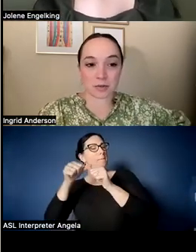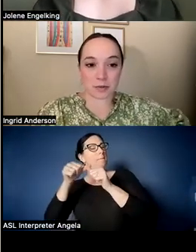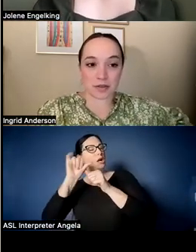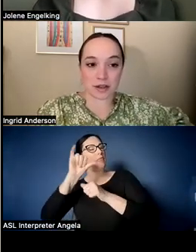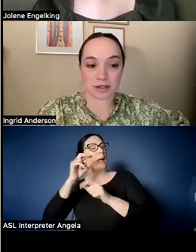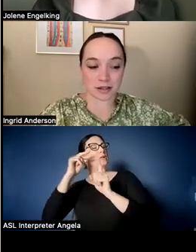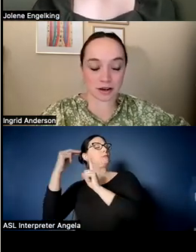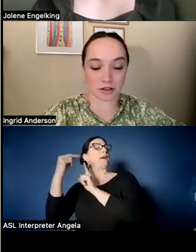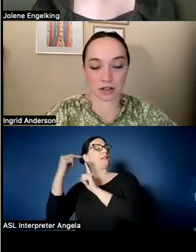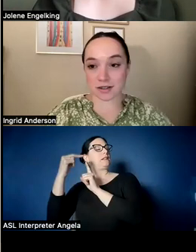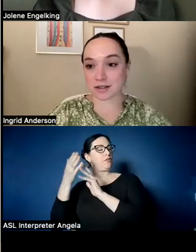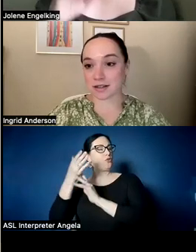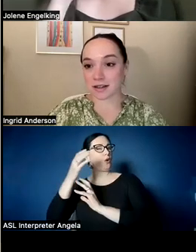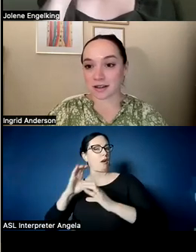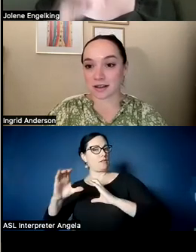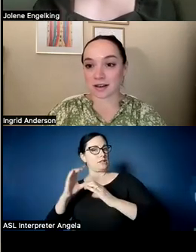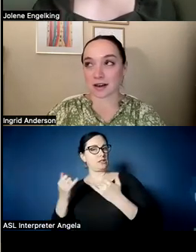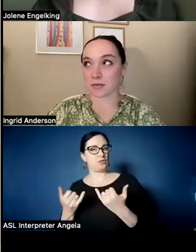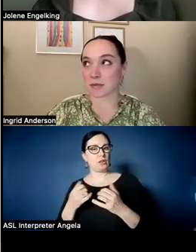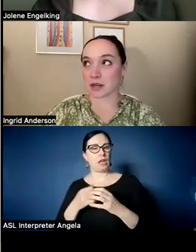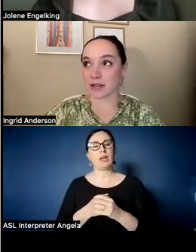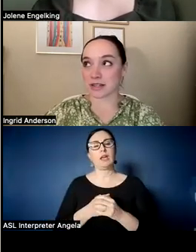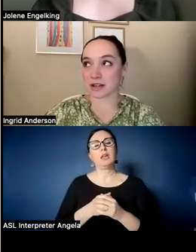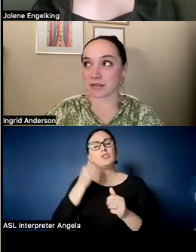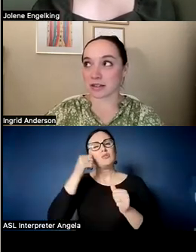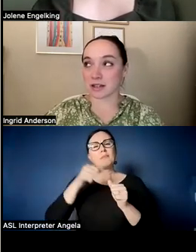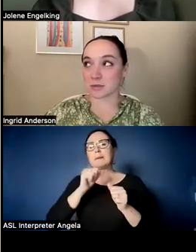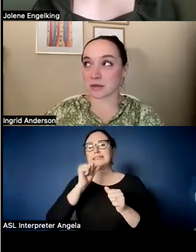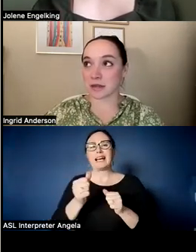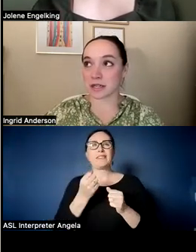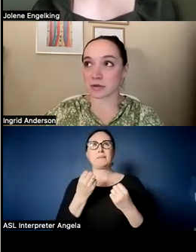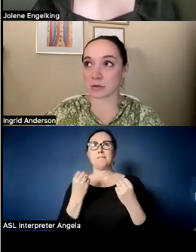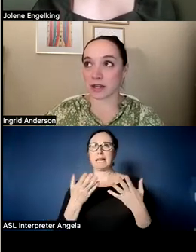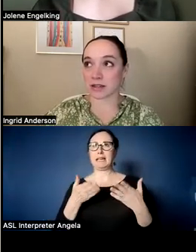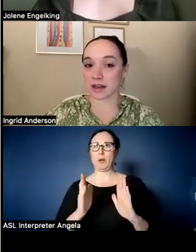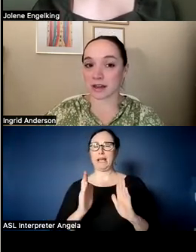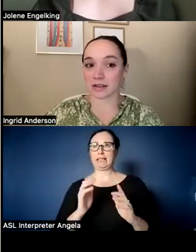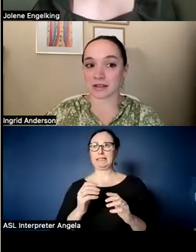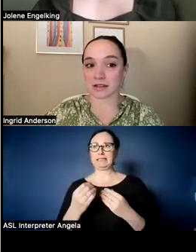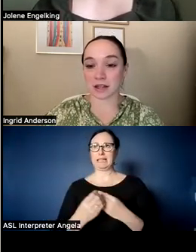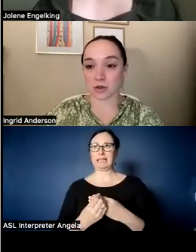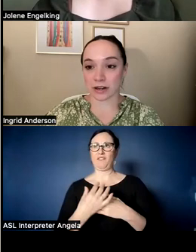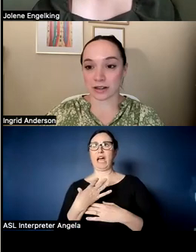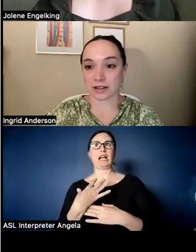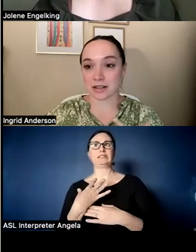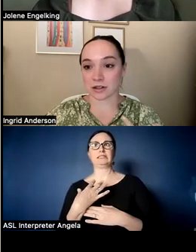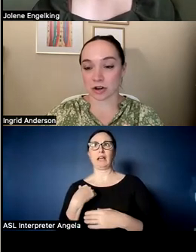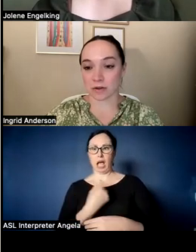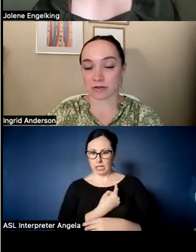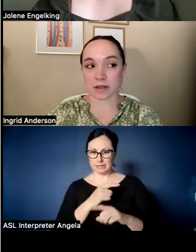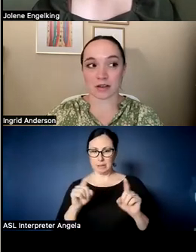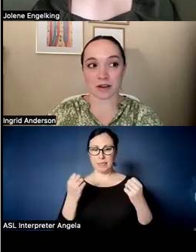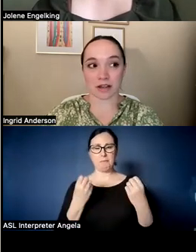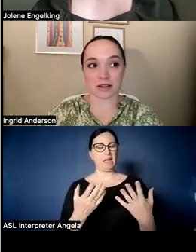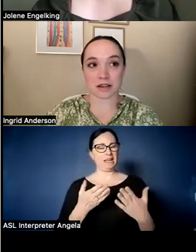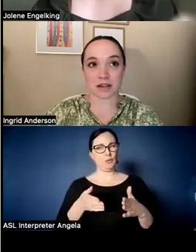to remember that it's not just the many ways that it affects us, but the many different ways that sexual violence and the trauma